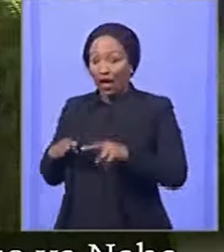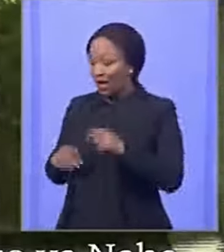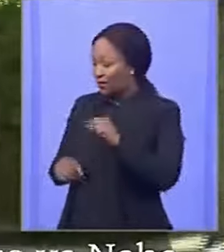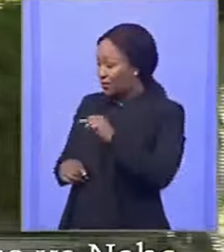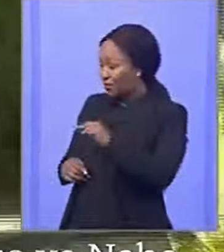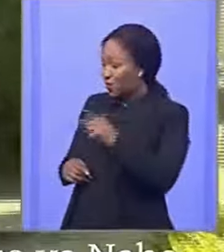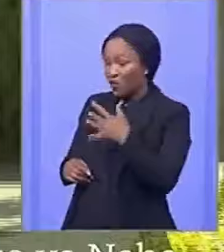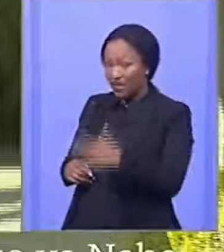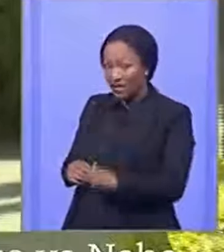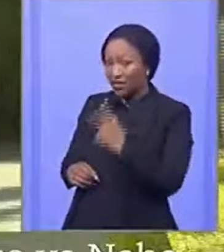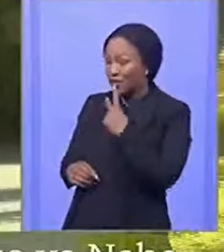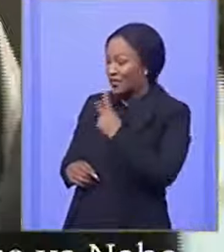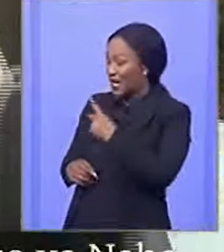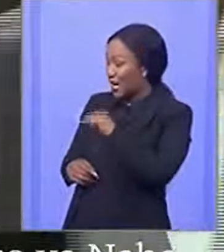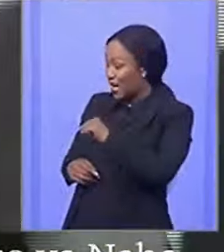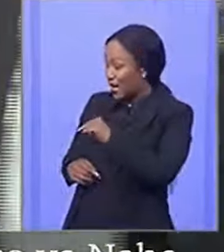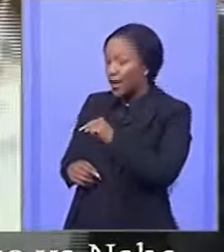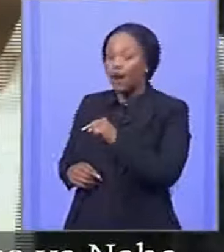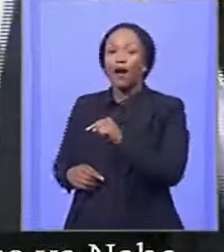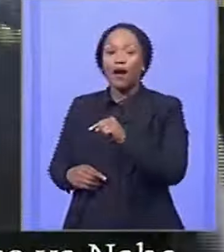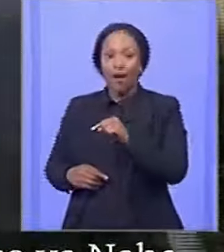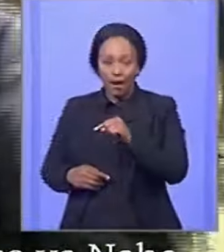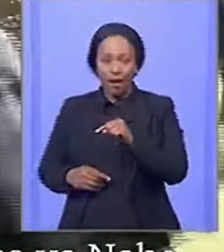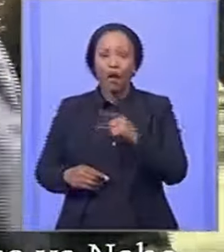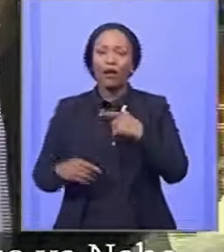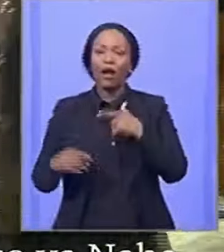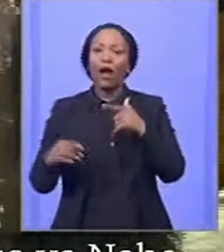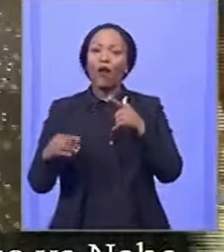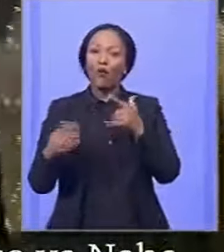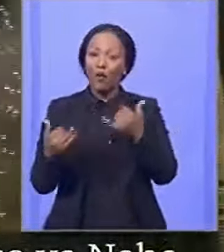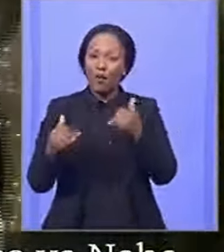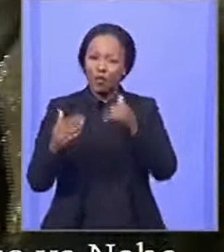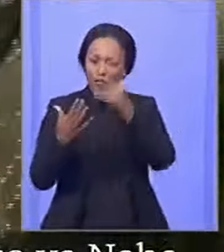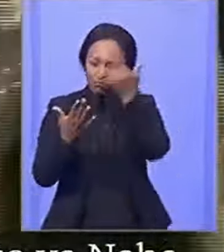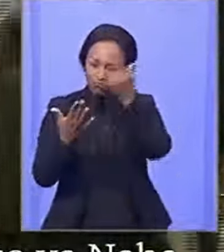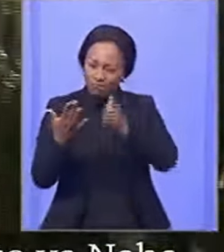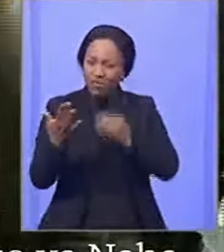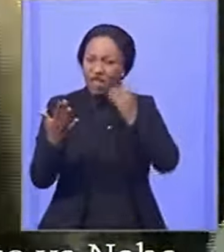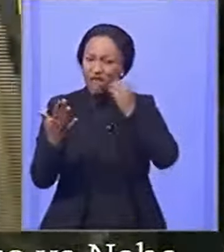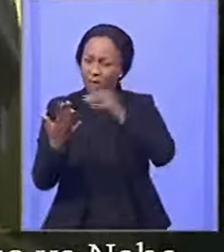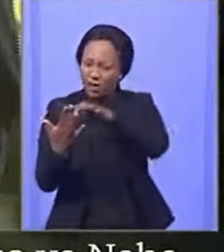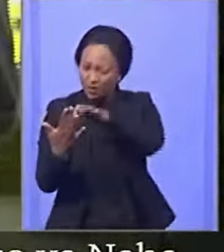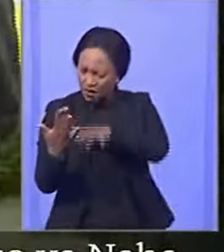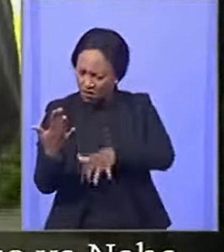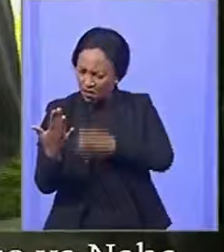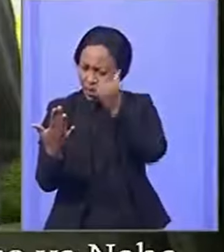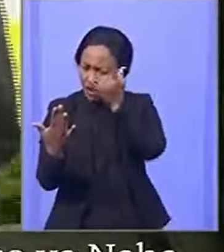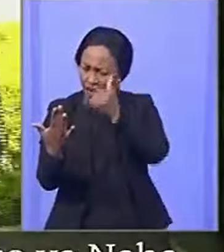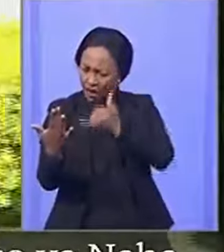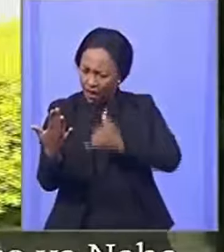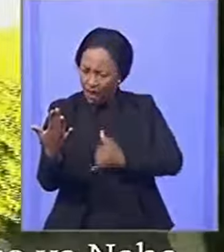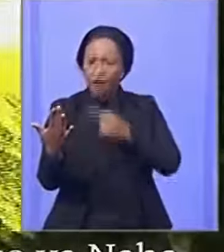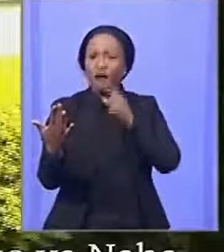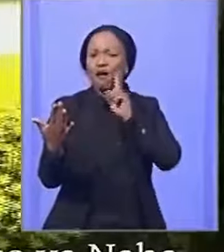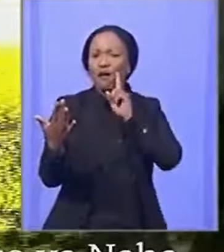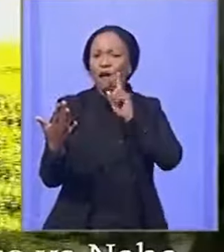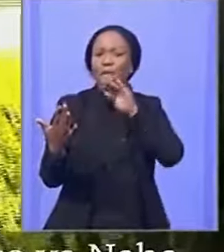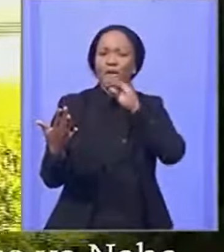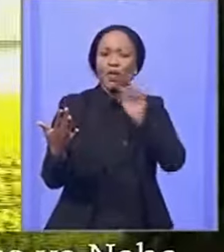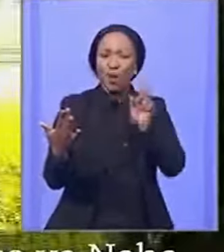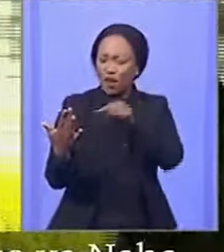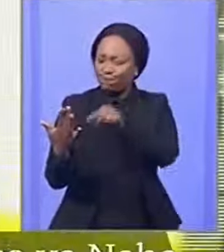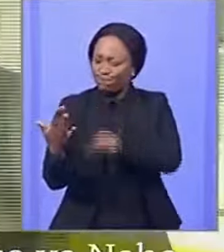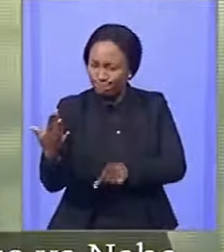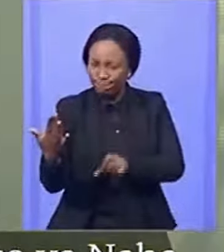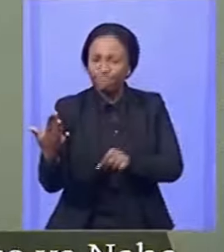looked also at some of the details, we will share with you what do they mean, but also what